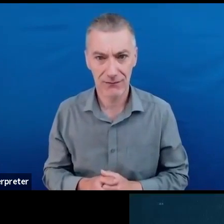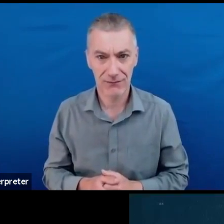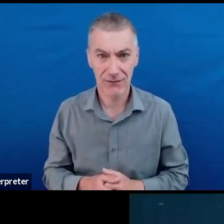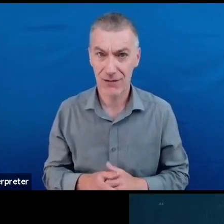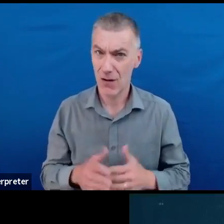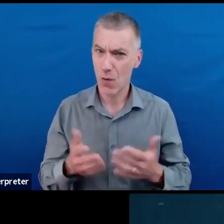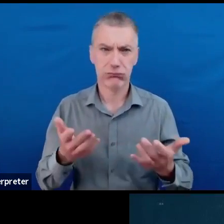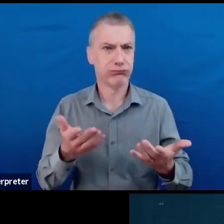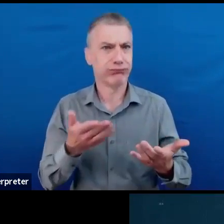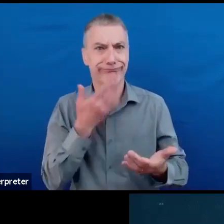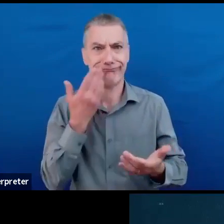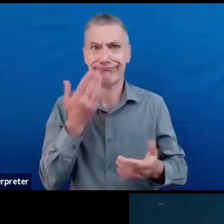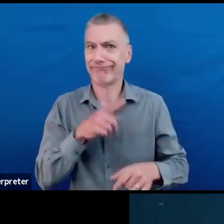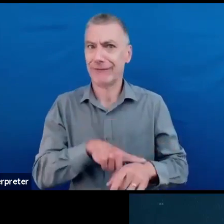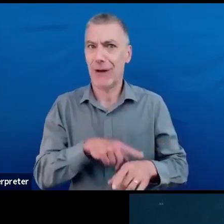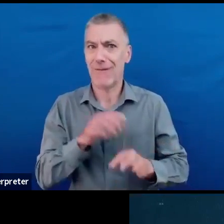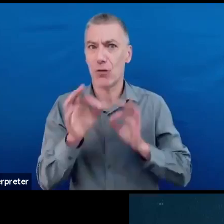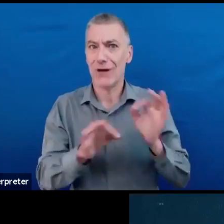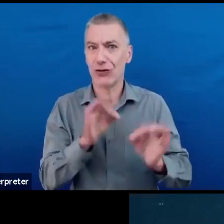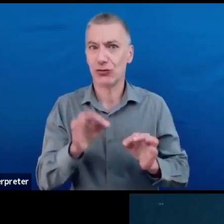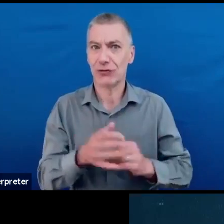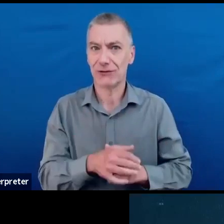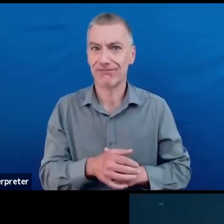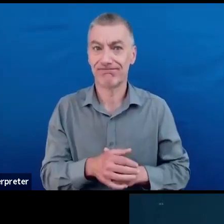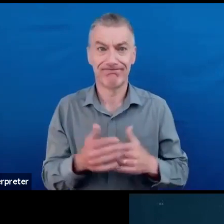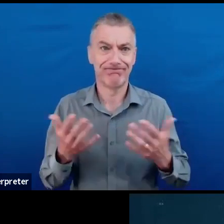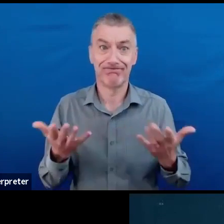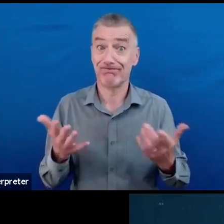any time for questions, though, are you? I don't know